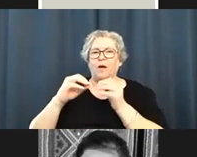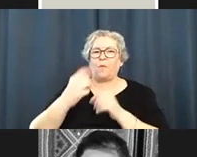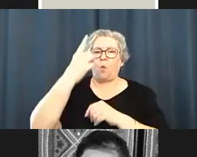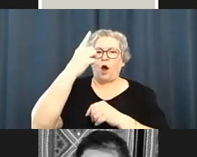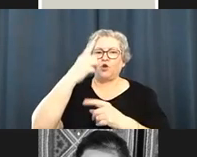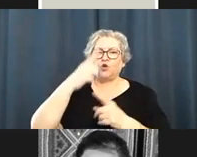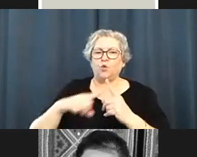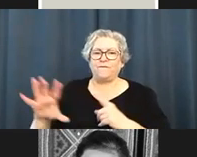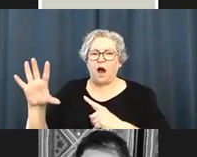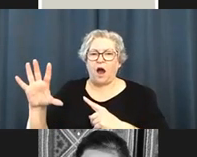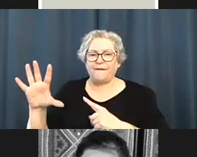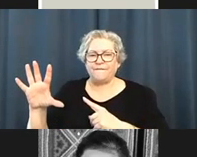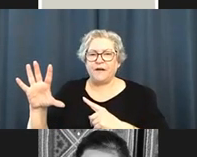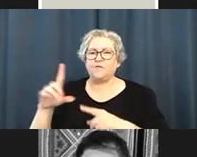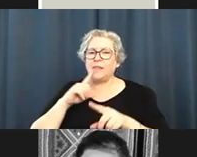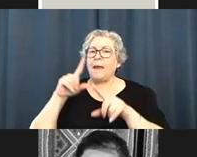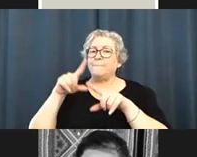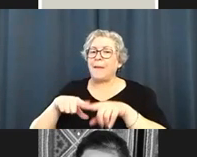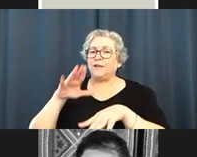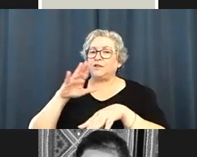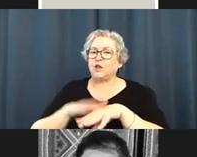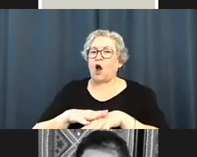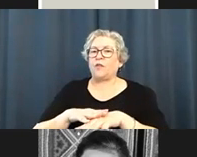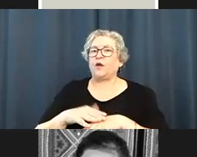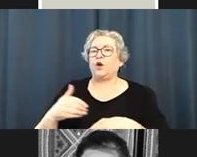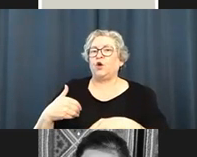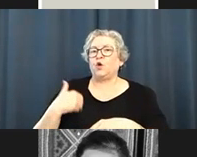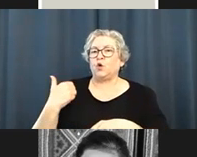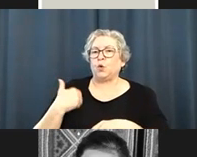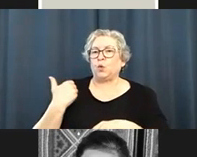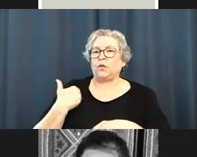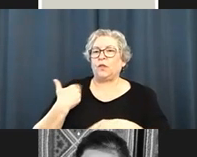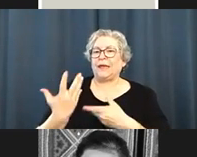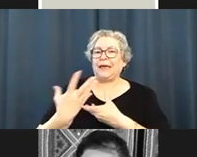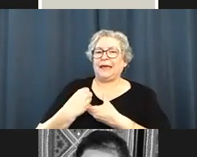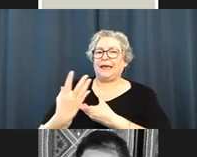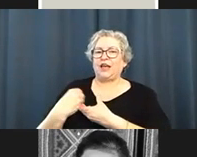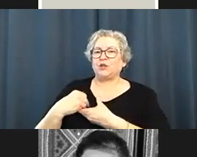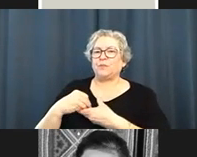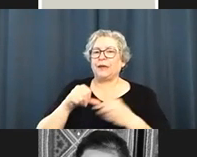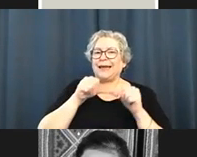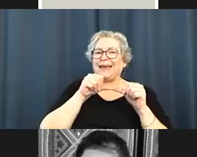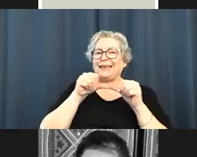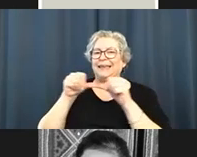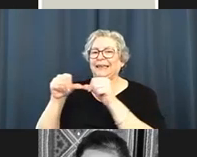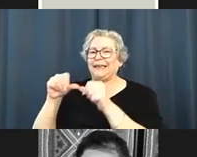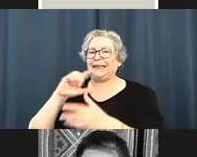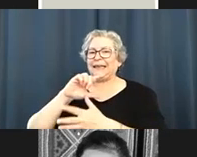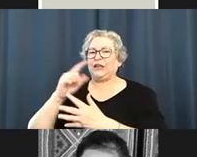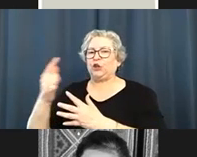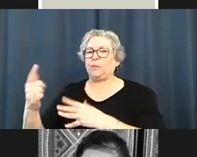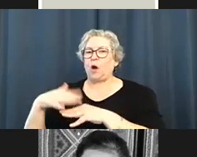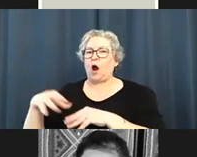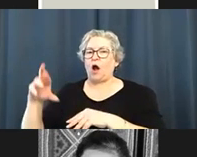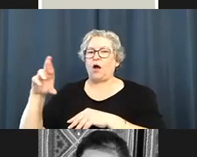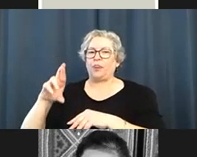1 to 5, but it is based around this youth engagement continuum here on the right. And you see that at the bottom of this